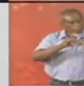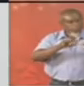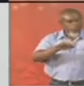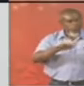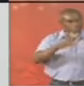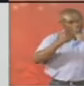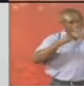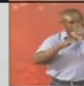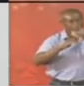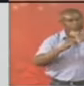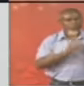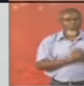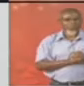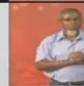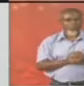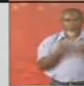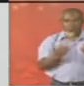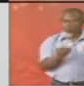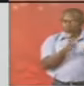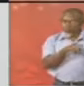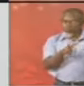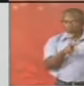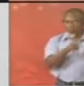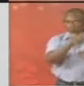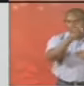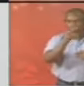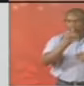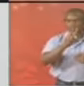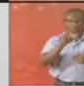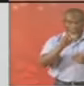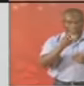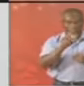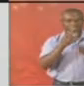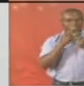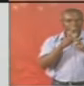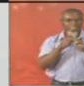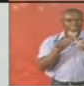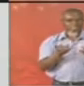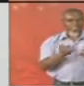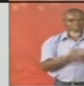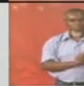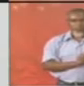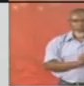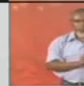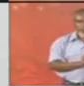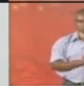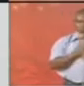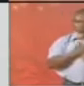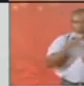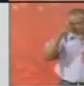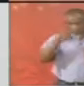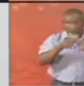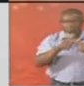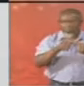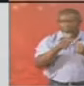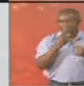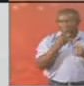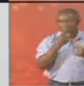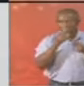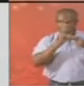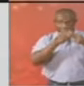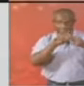the question and answer segment. We ask members of the media, please begin by stating your name and the name of the media house that